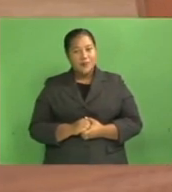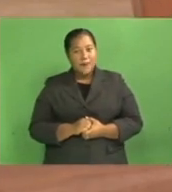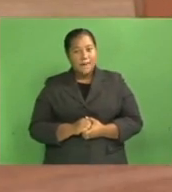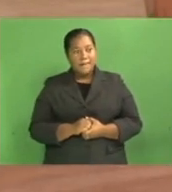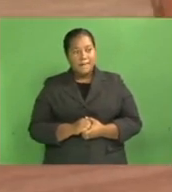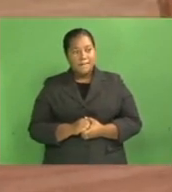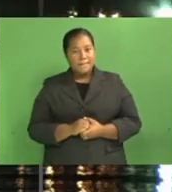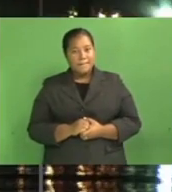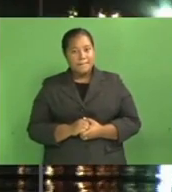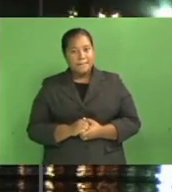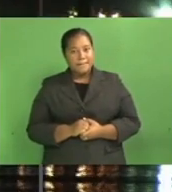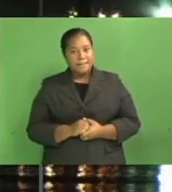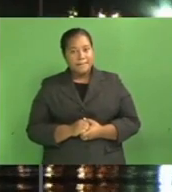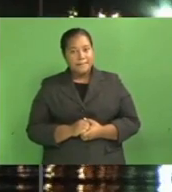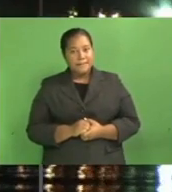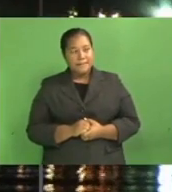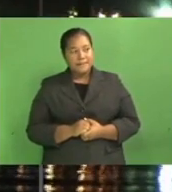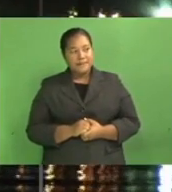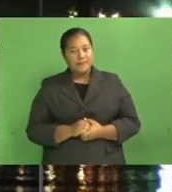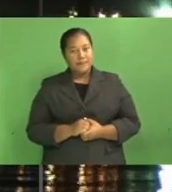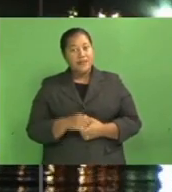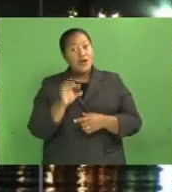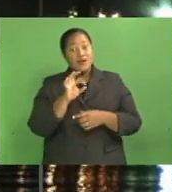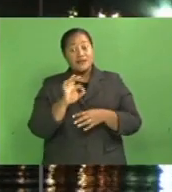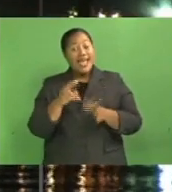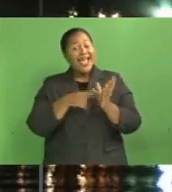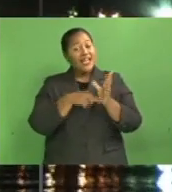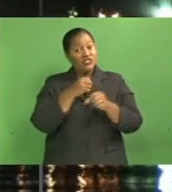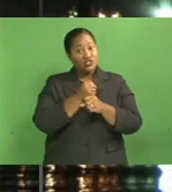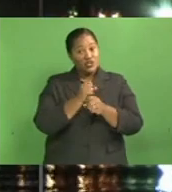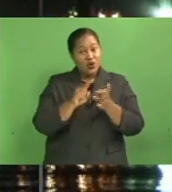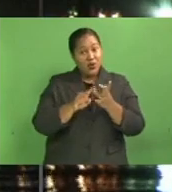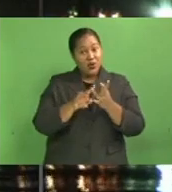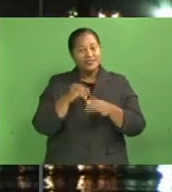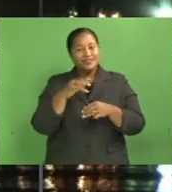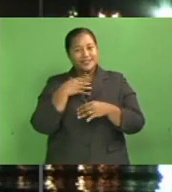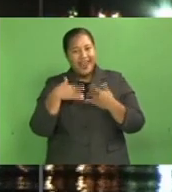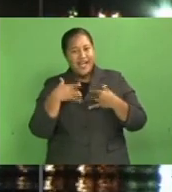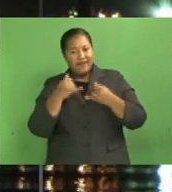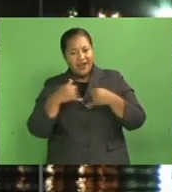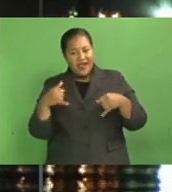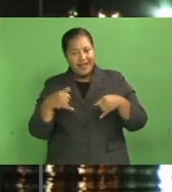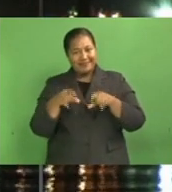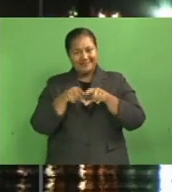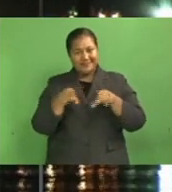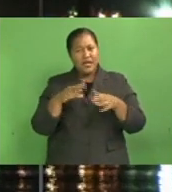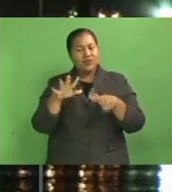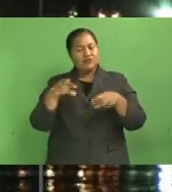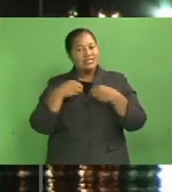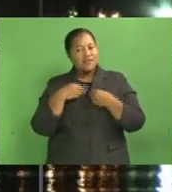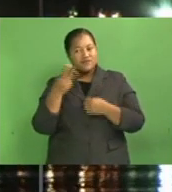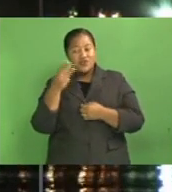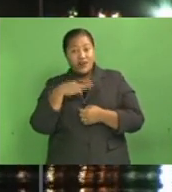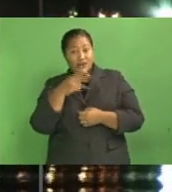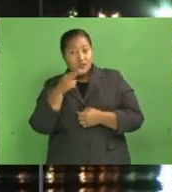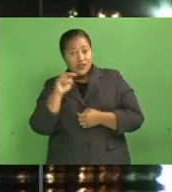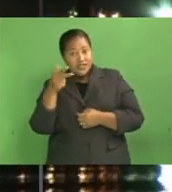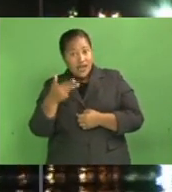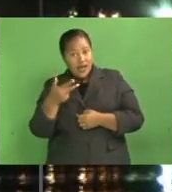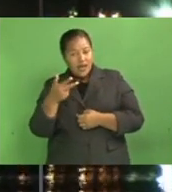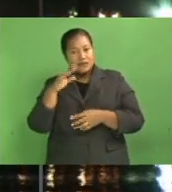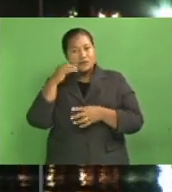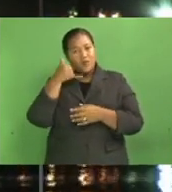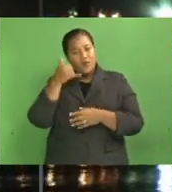Kumar, FBC News. Non-government organisation Lifeline Fiji received 328 calls in June